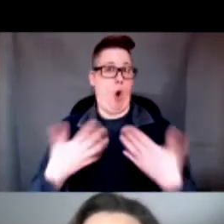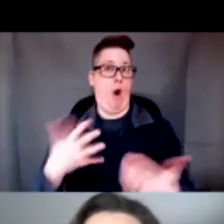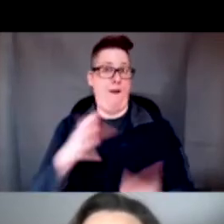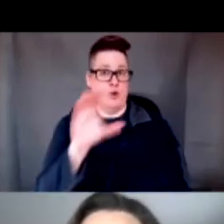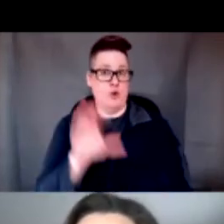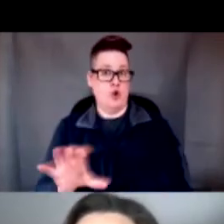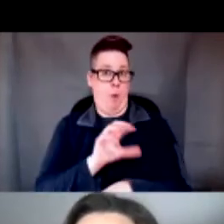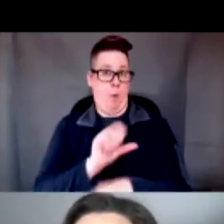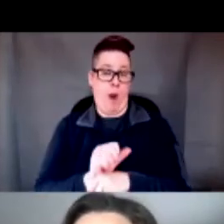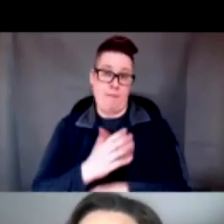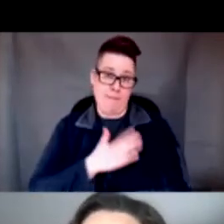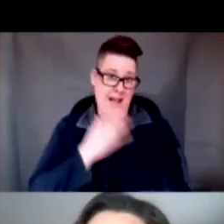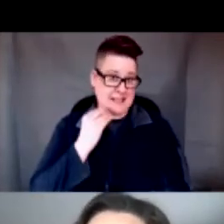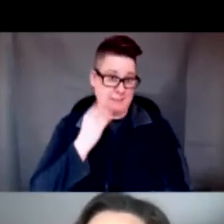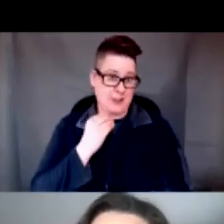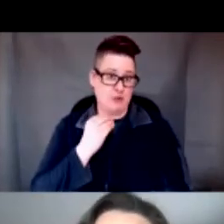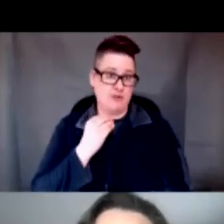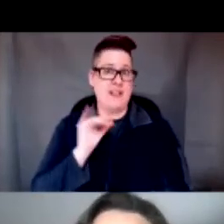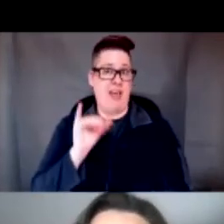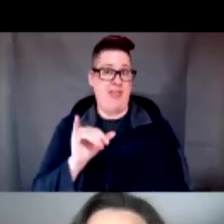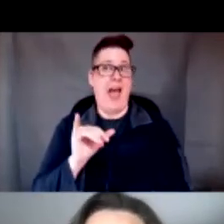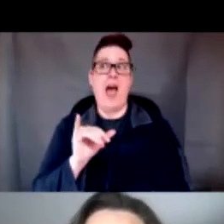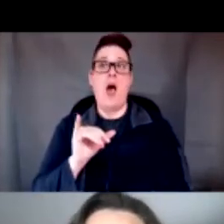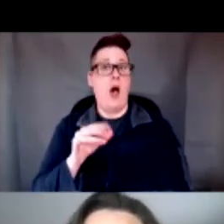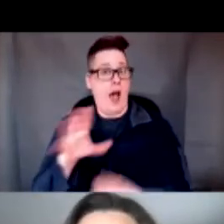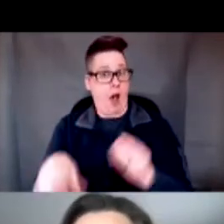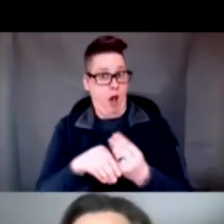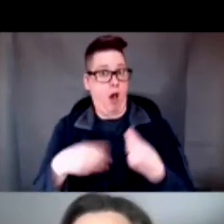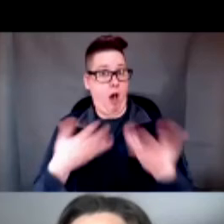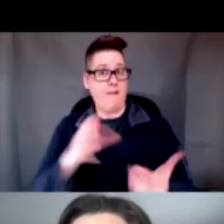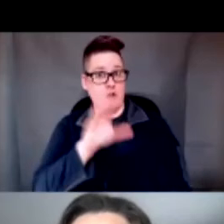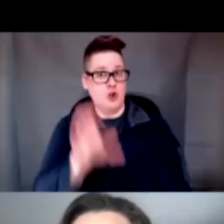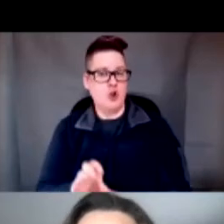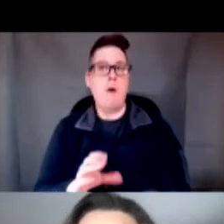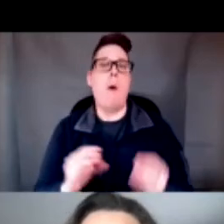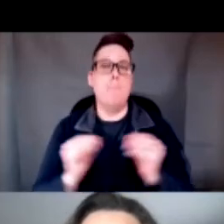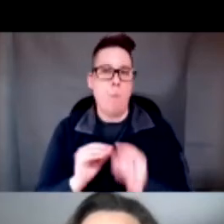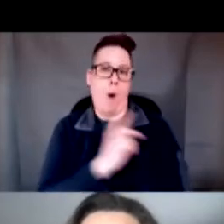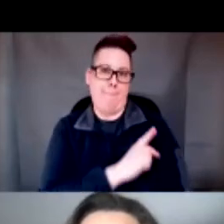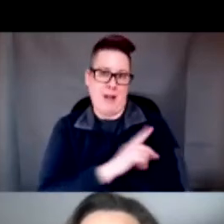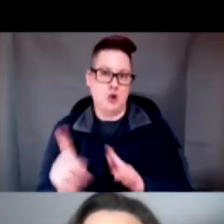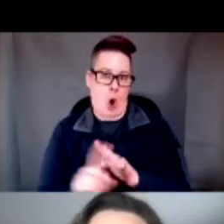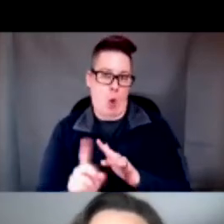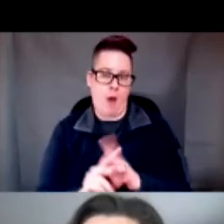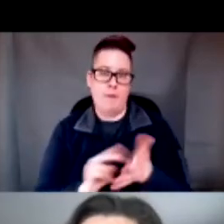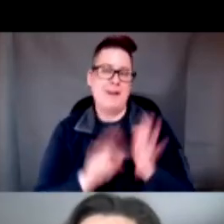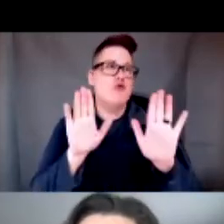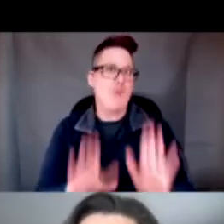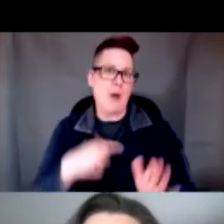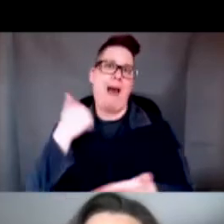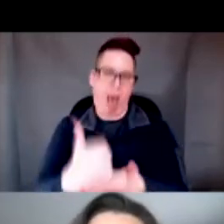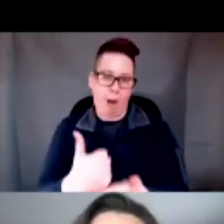to patients, in my experience, has really increased show rates, which has been outstanding because we get to reach more